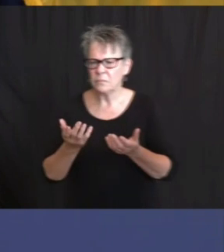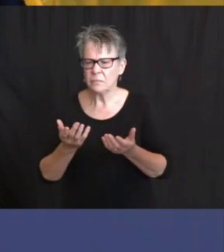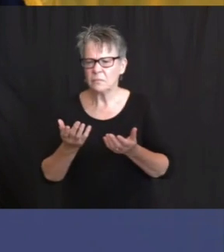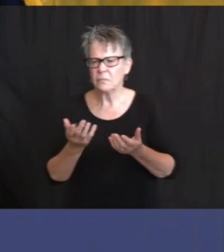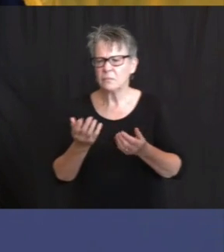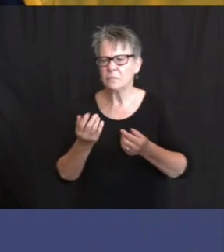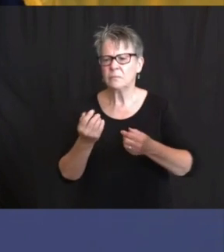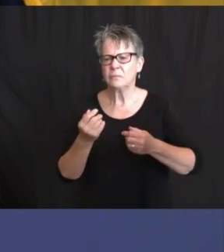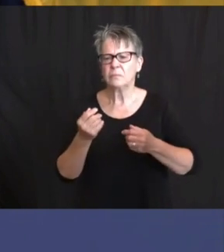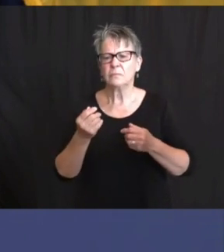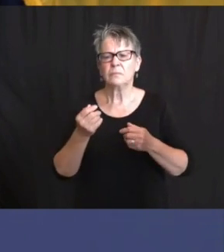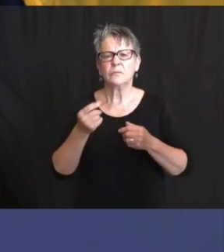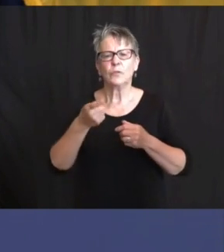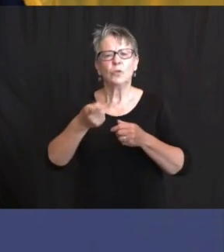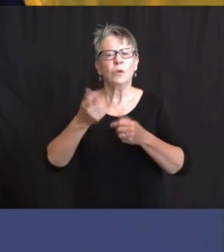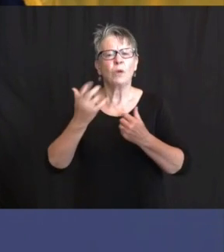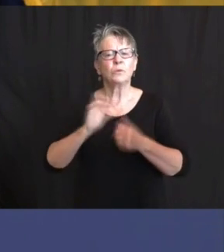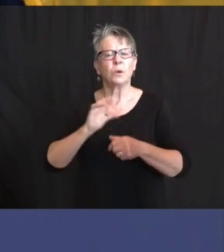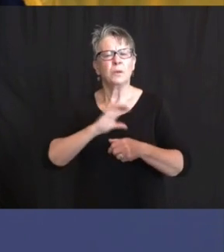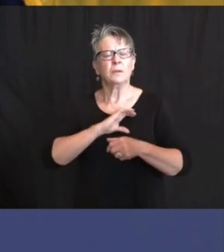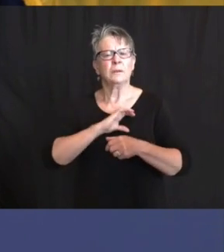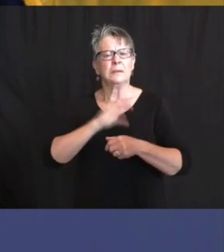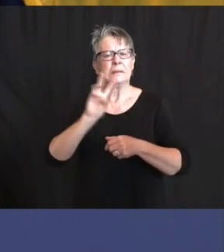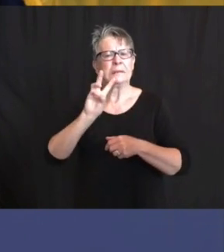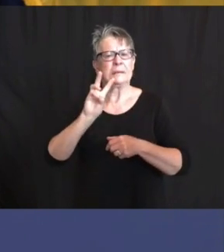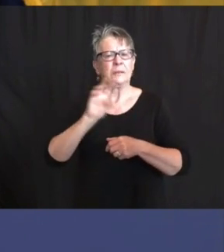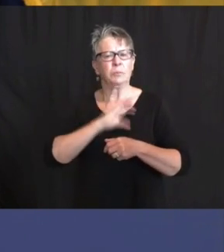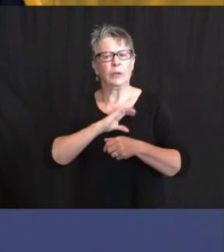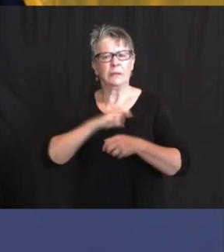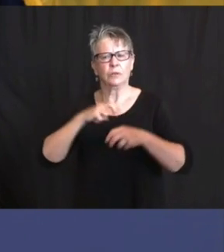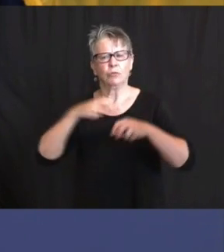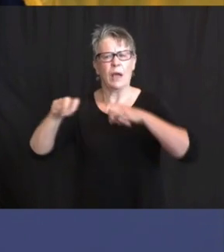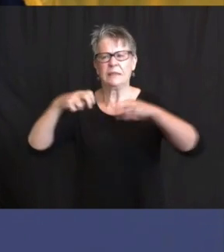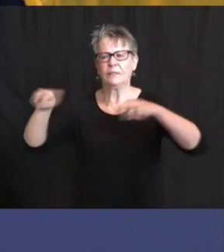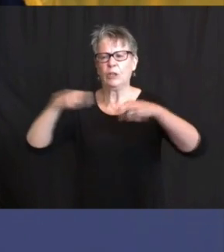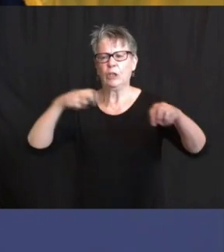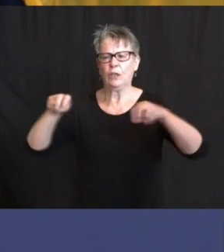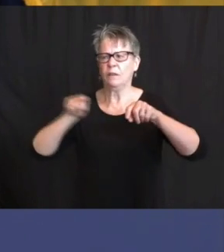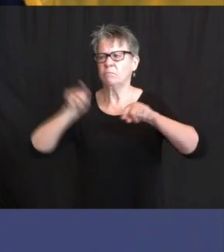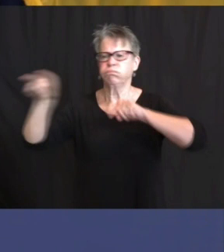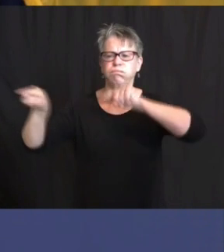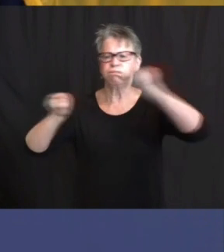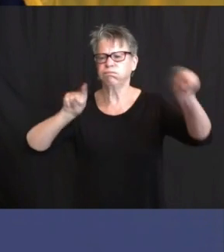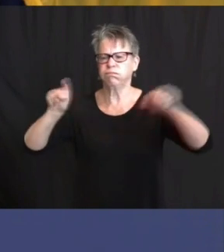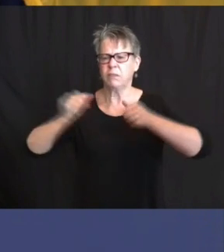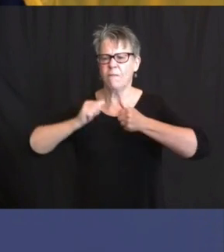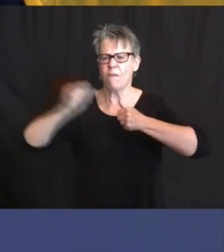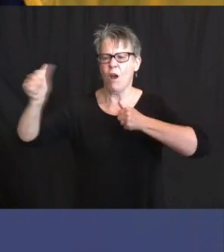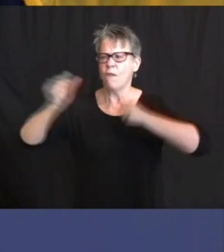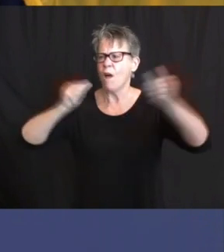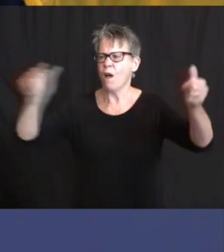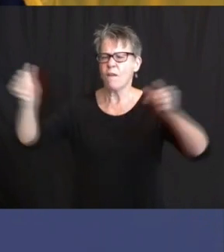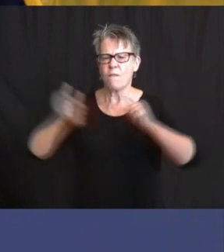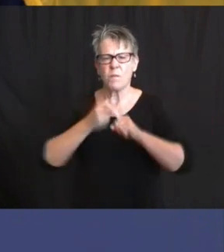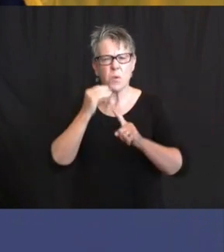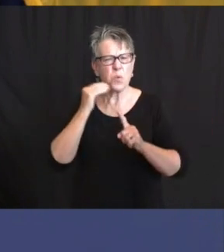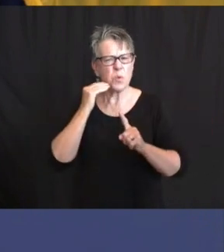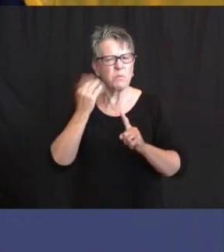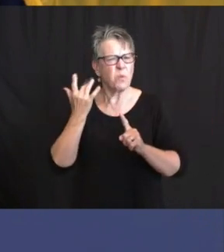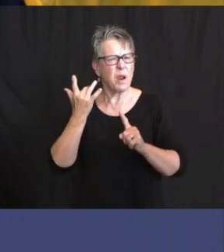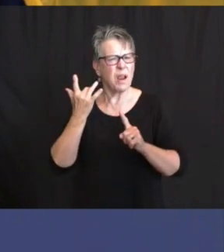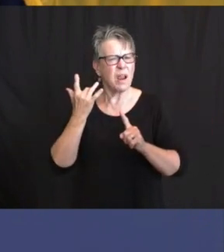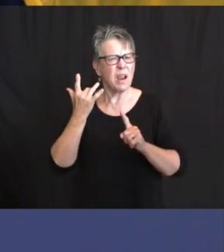County, do you believe that those decisions brought honor on the state police? And do you believe that they fulfilled the integrity